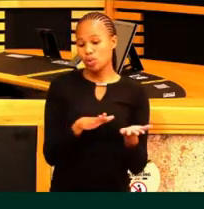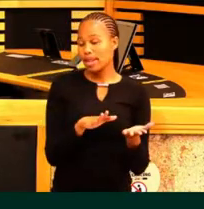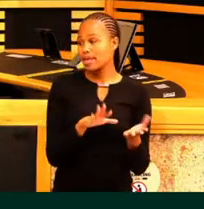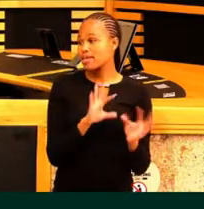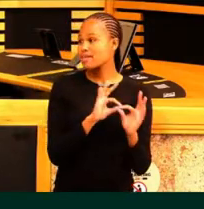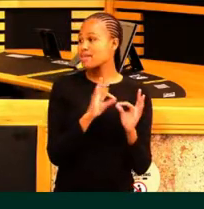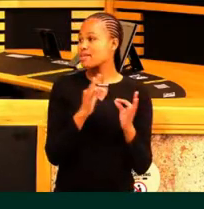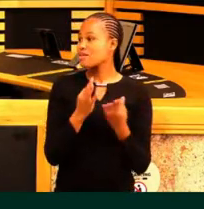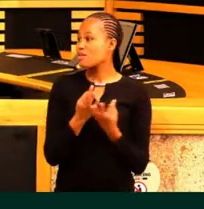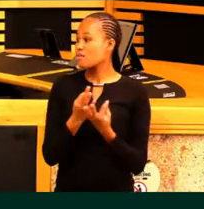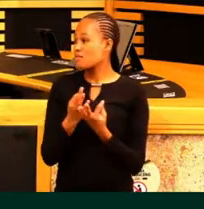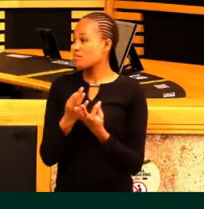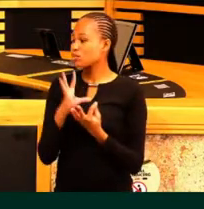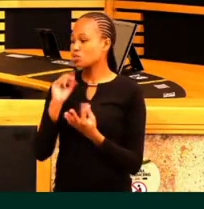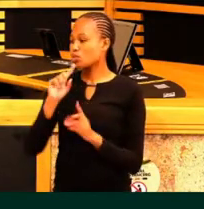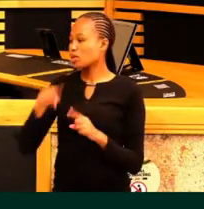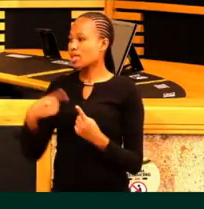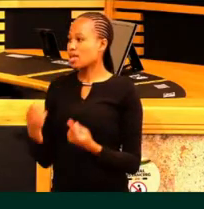foreign